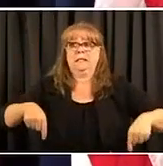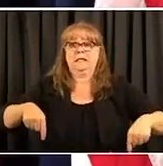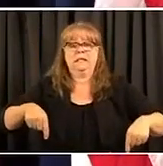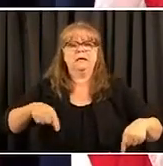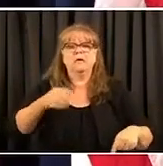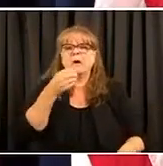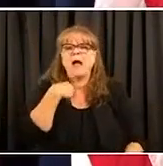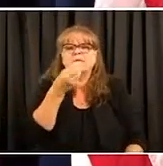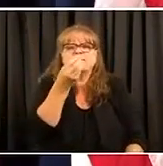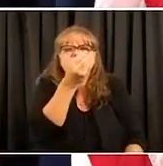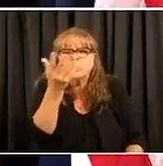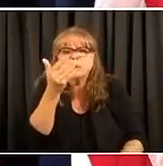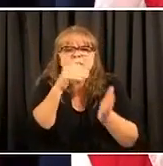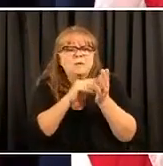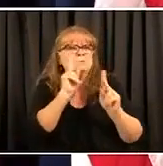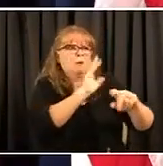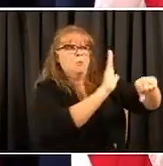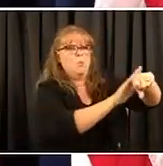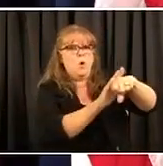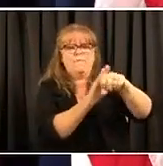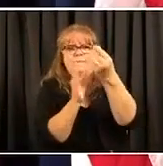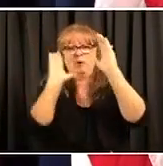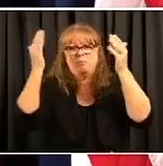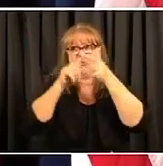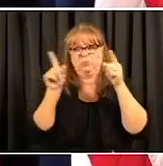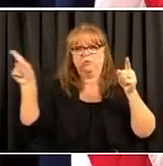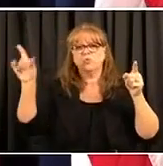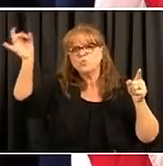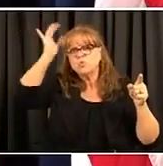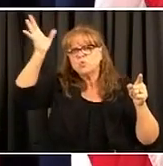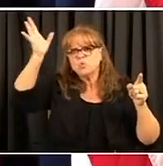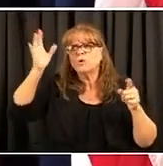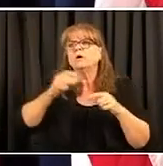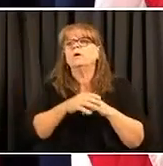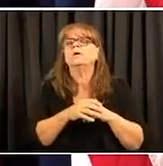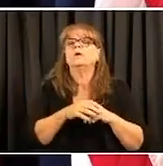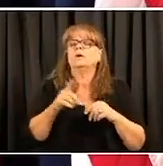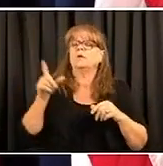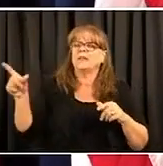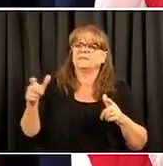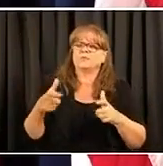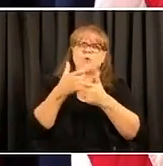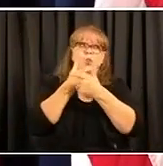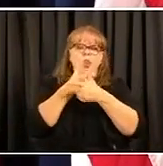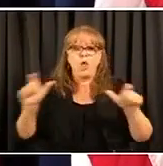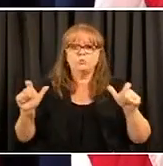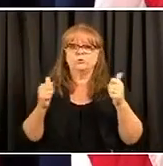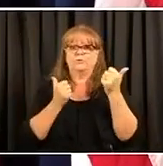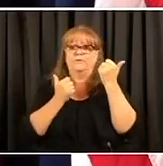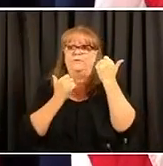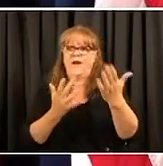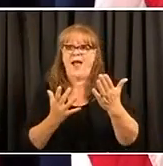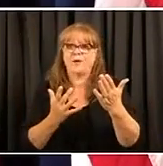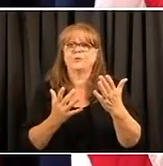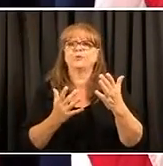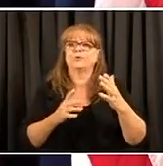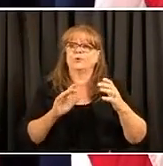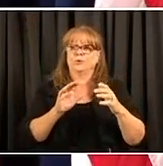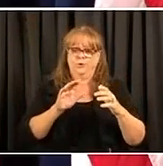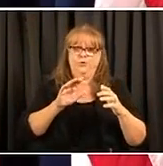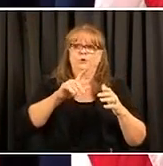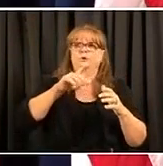really was successfully kept away from where there was development in homes by and large.